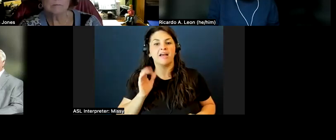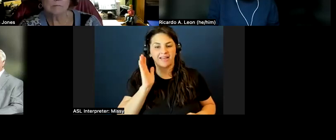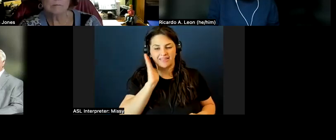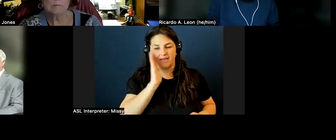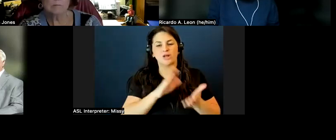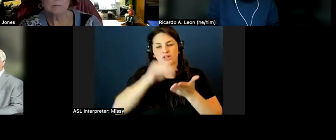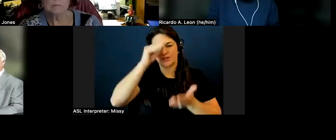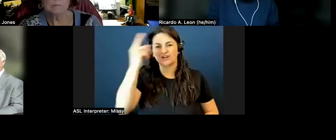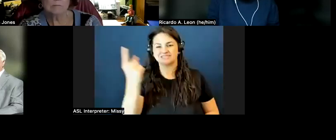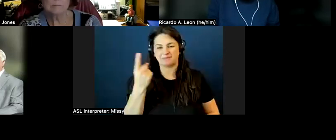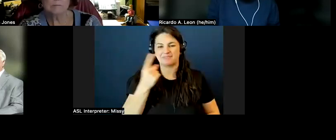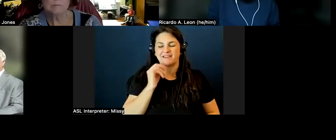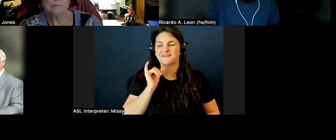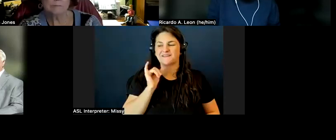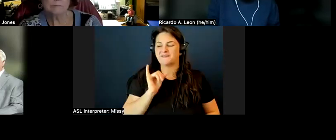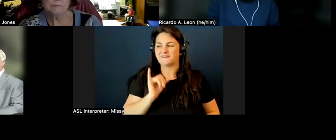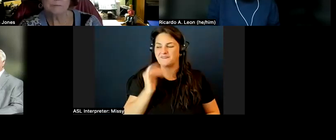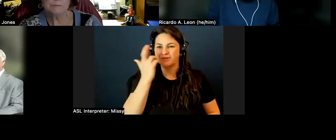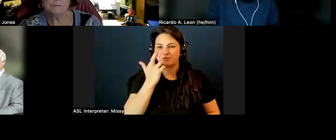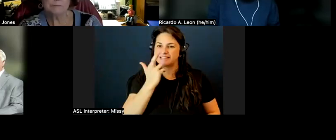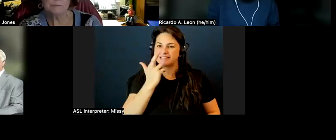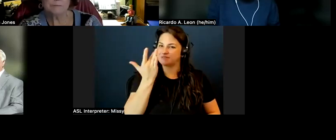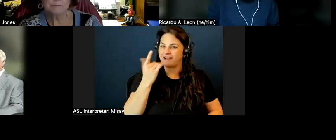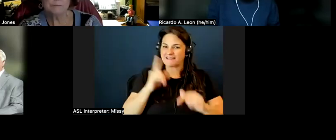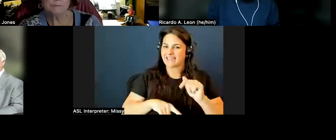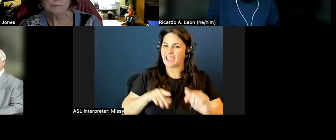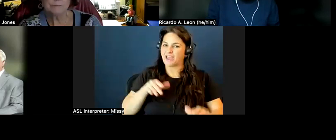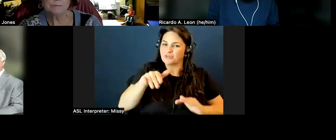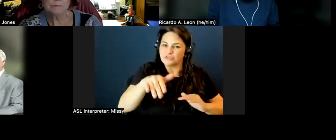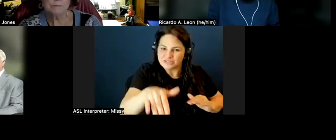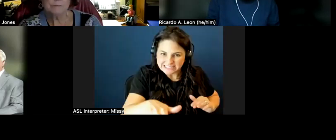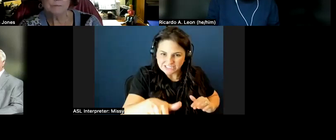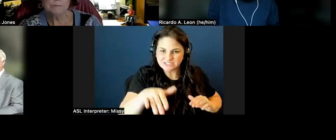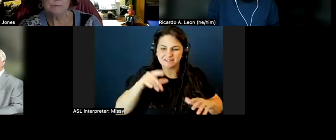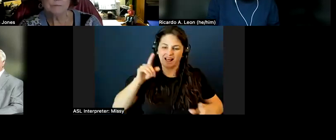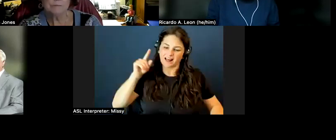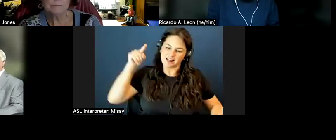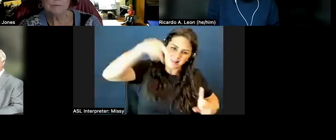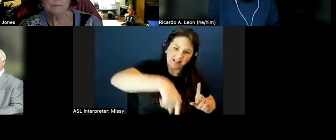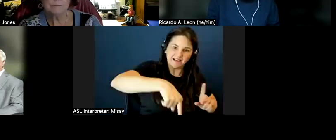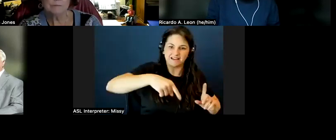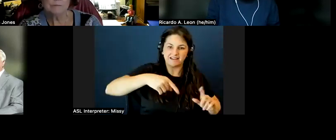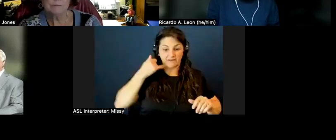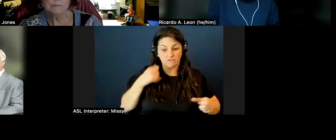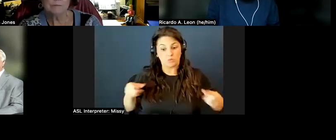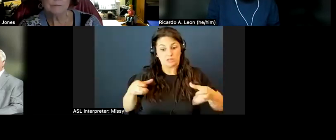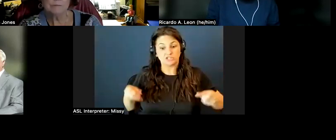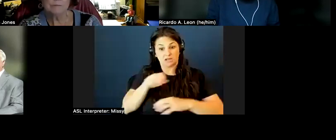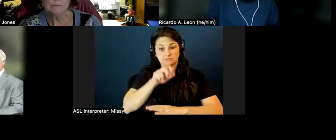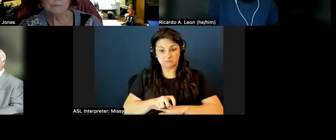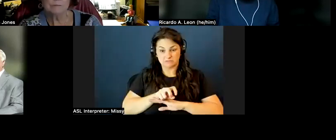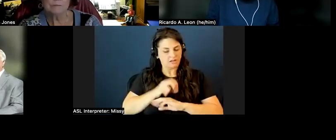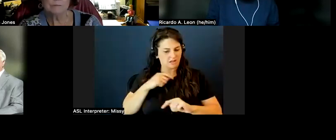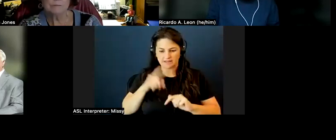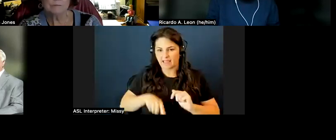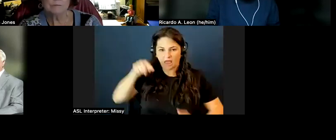They learn that there's a reason why people can't reach very far past their toes if they're sitting in a wheelchair. They learn that